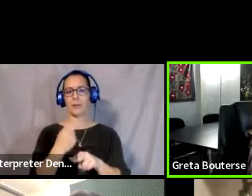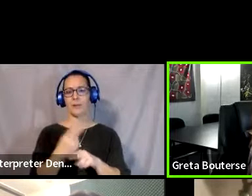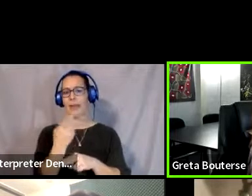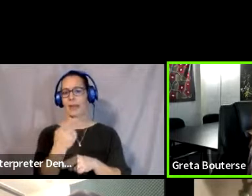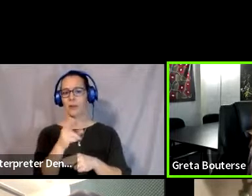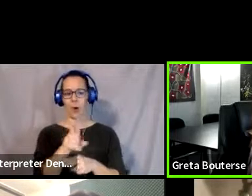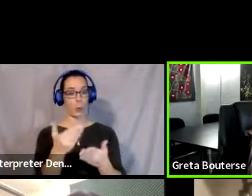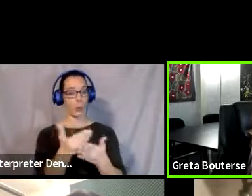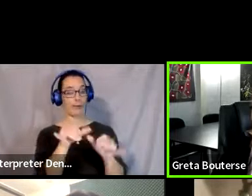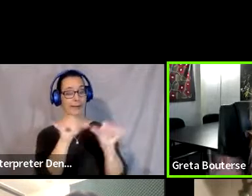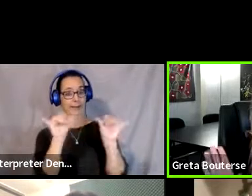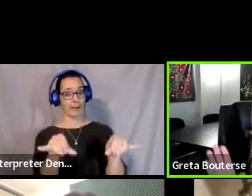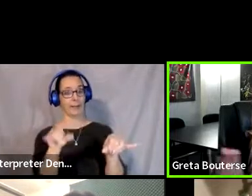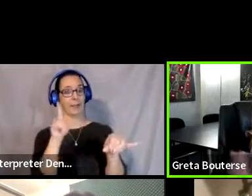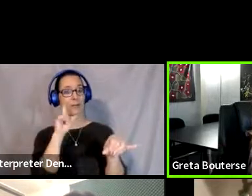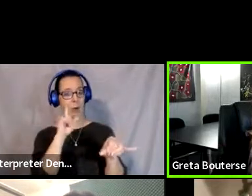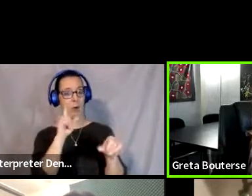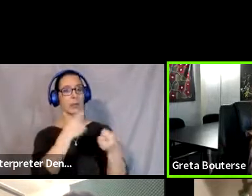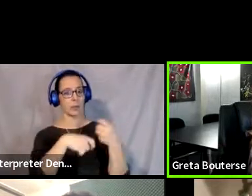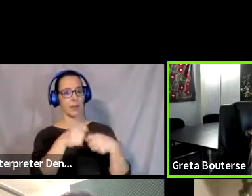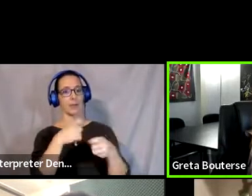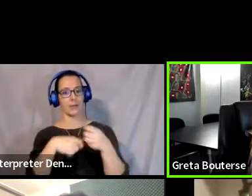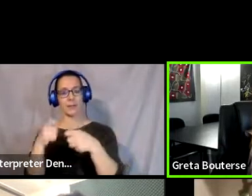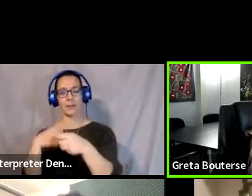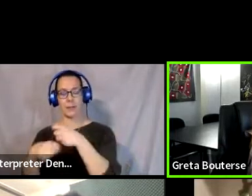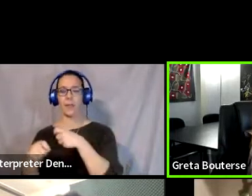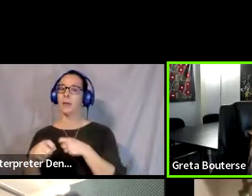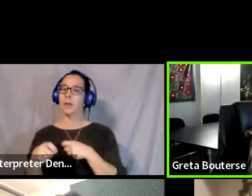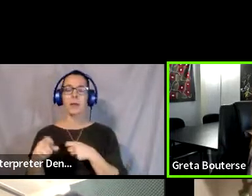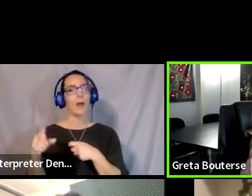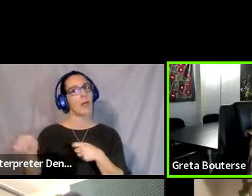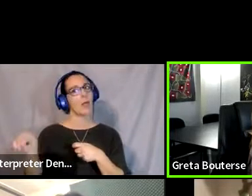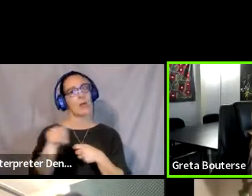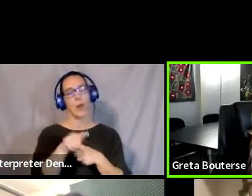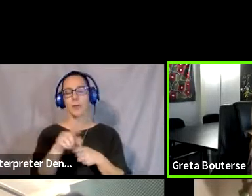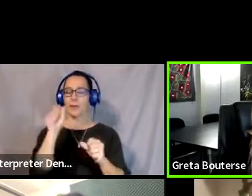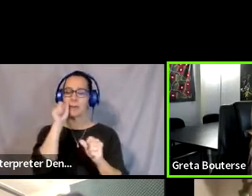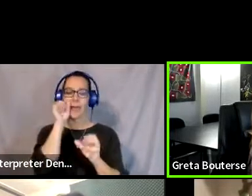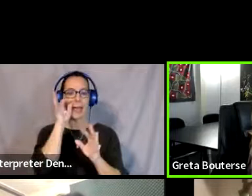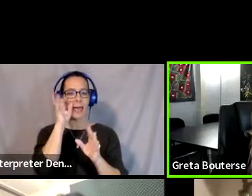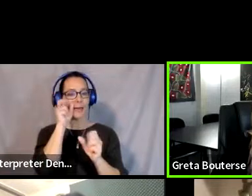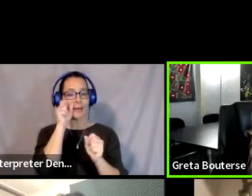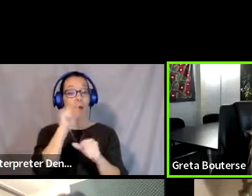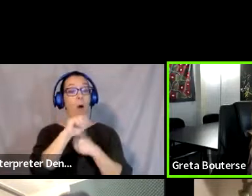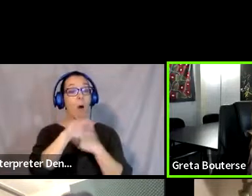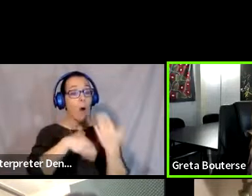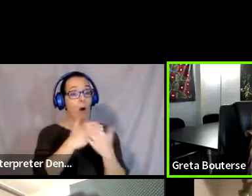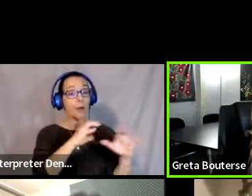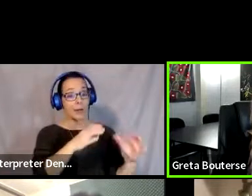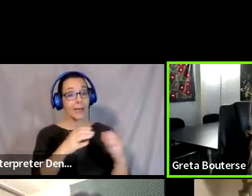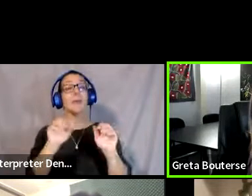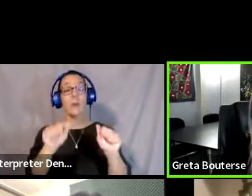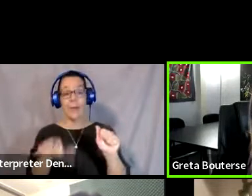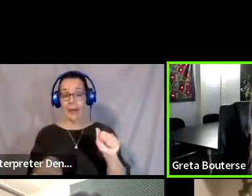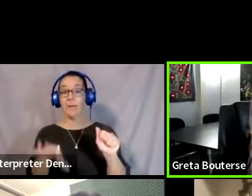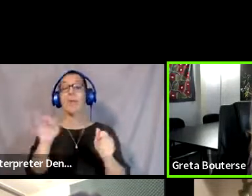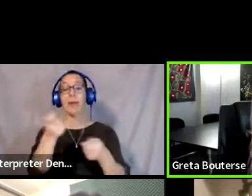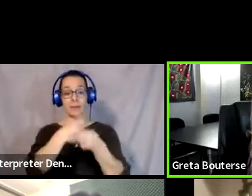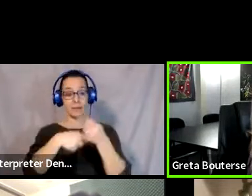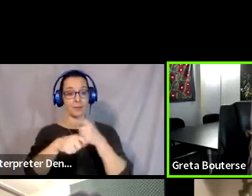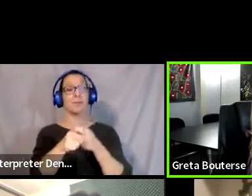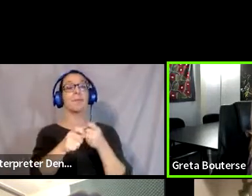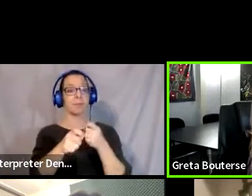have been like phenomenal as well. Like we have really been able to cover all classes right now between support